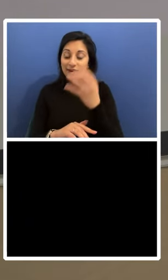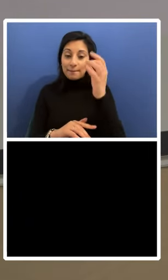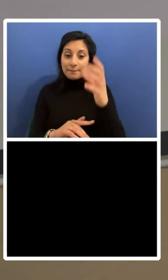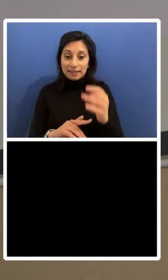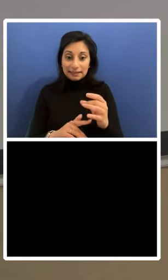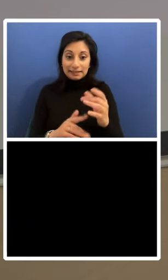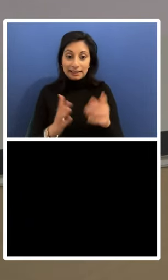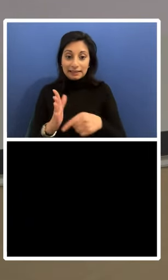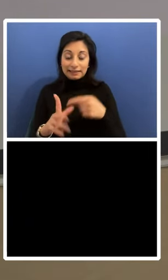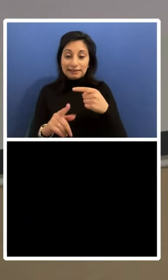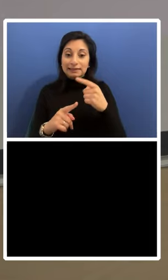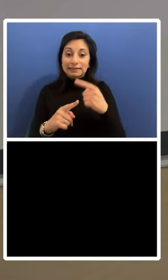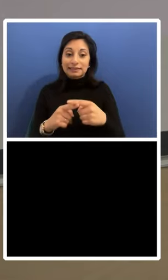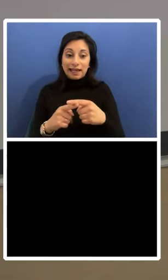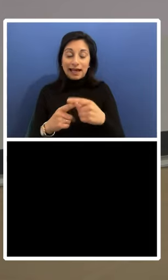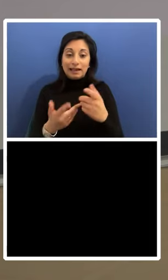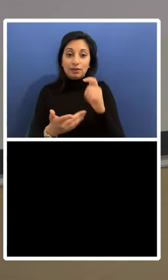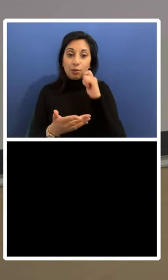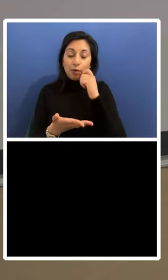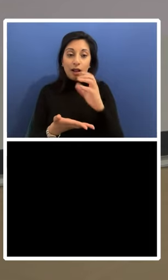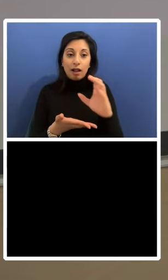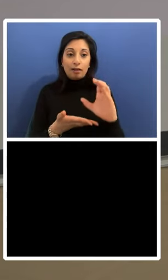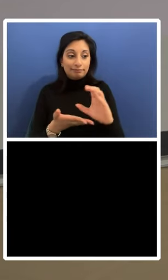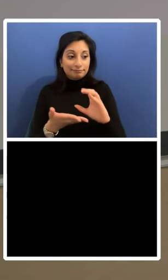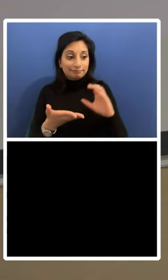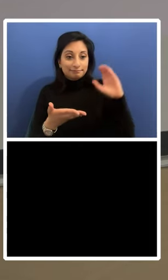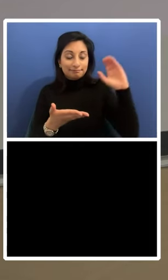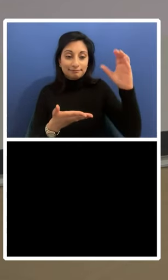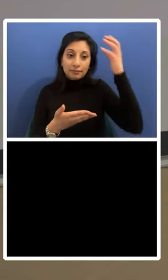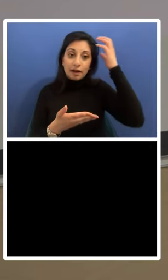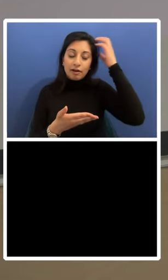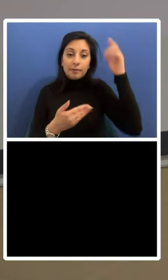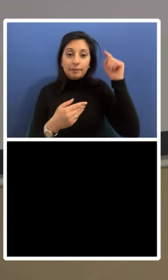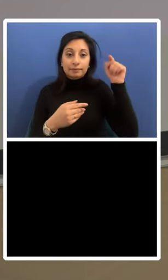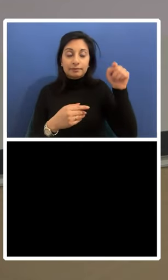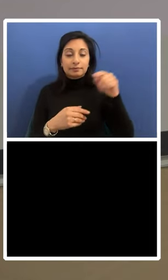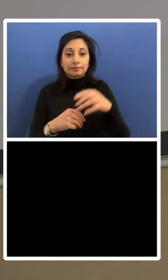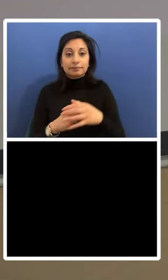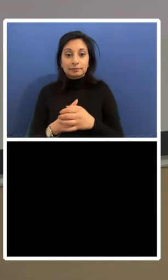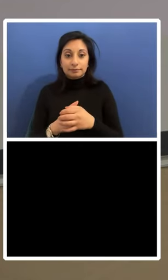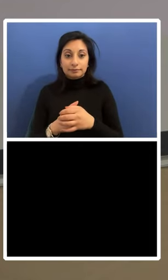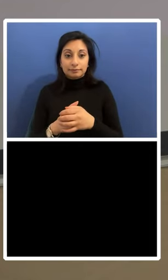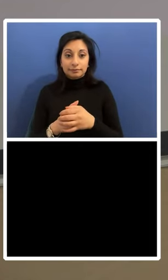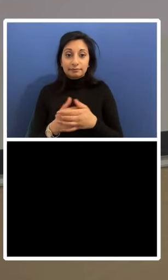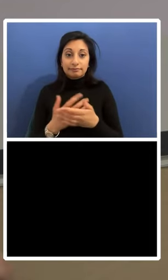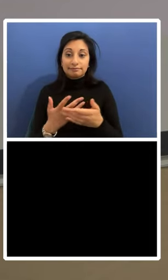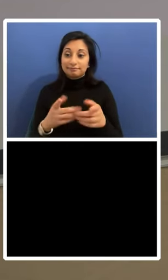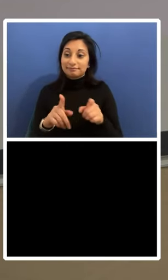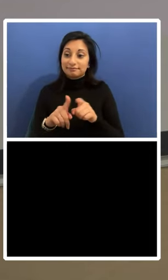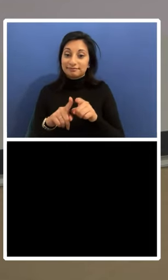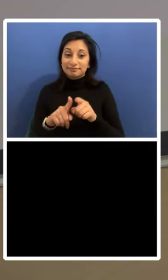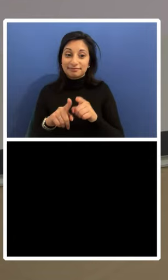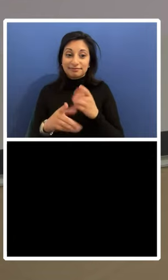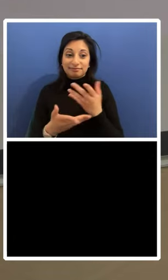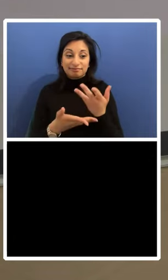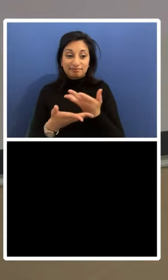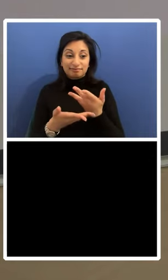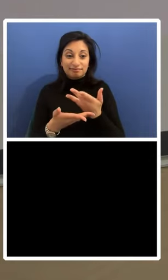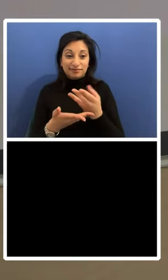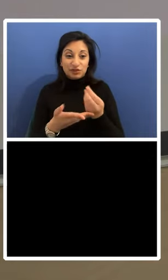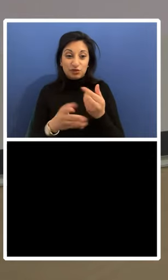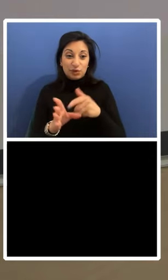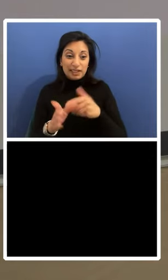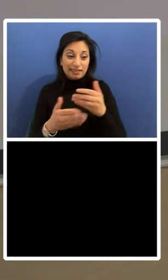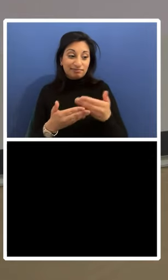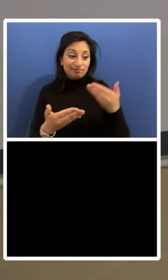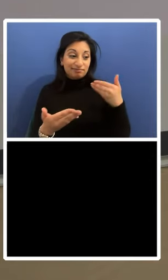on corporations. It kind of set a precedent that we've been talking about for the last few years. If you can do that for corporations, why